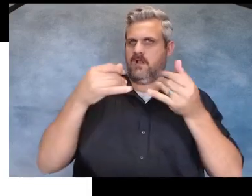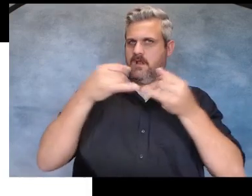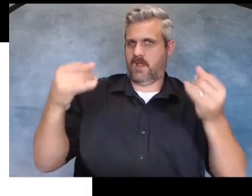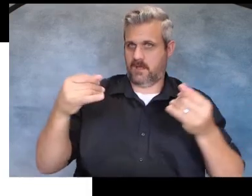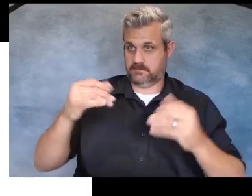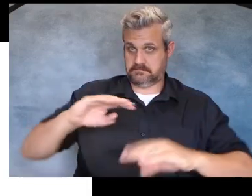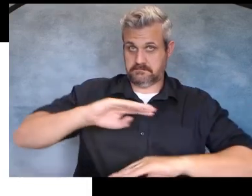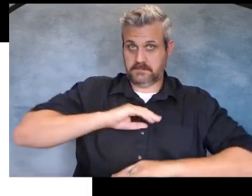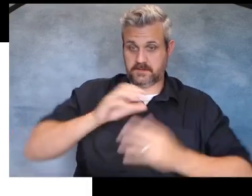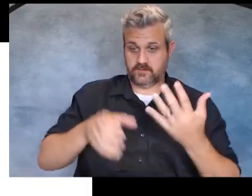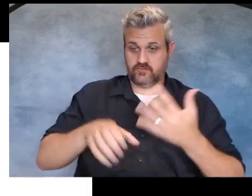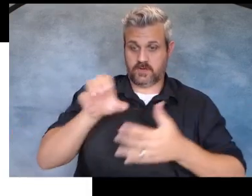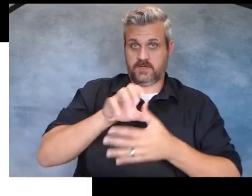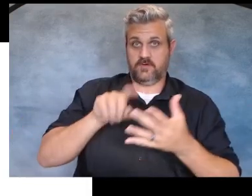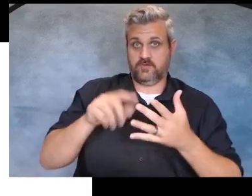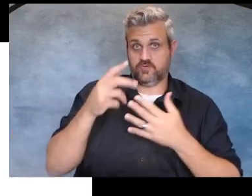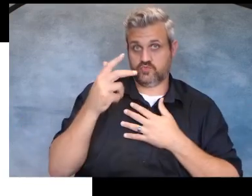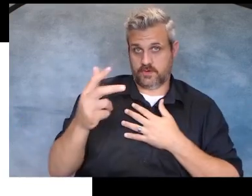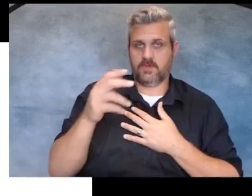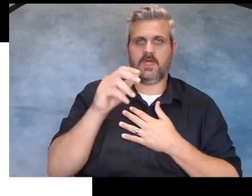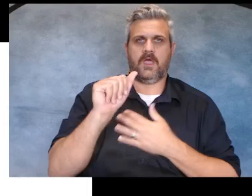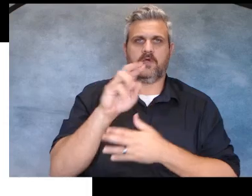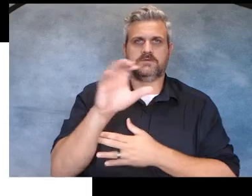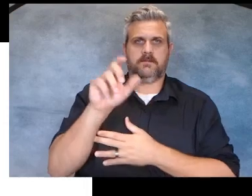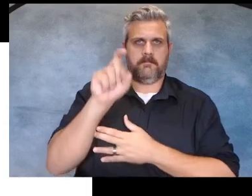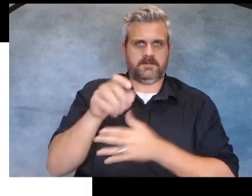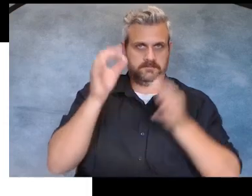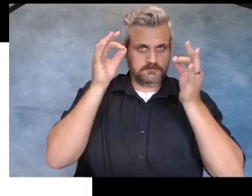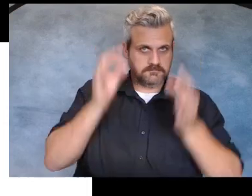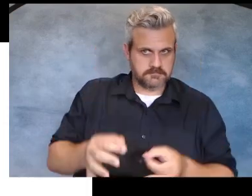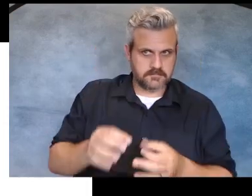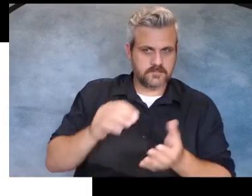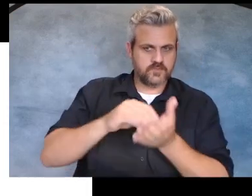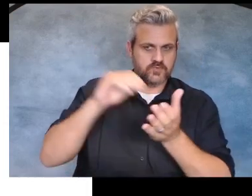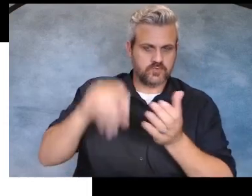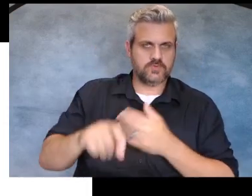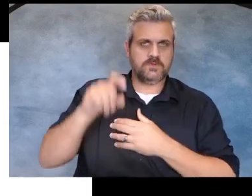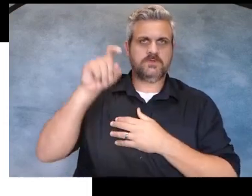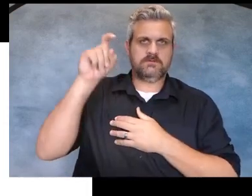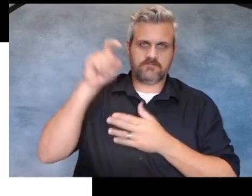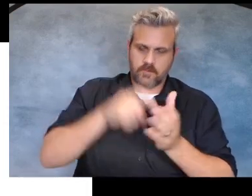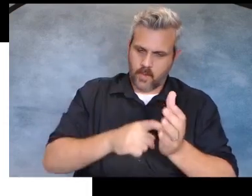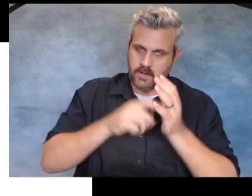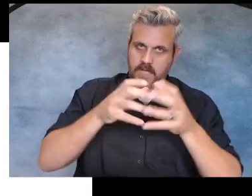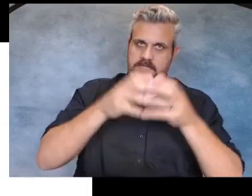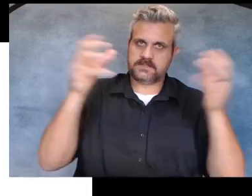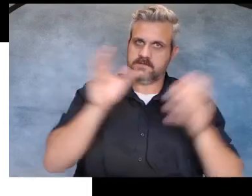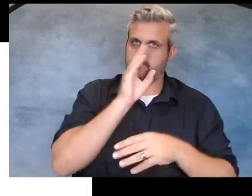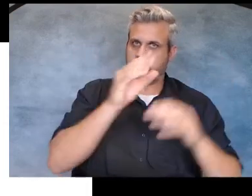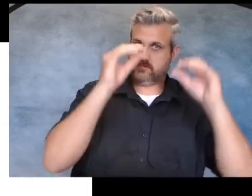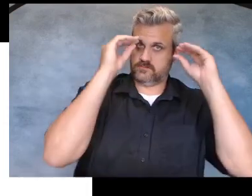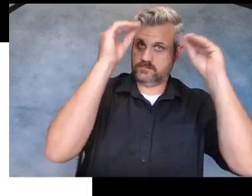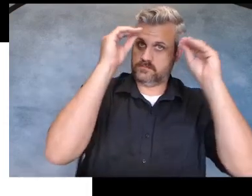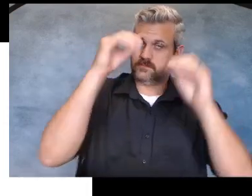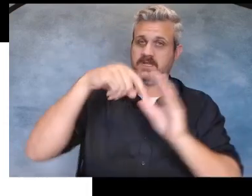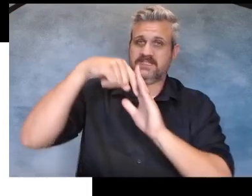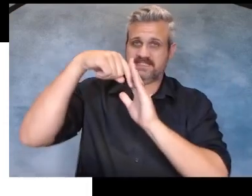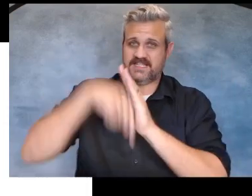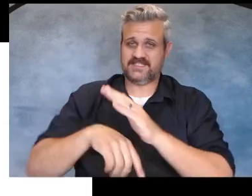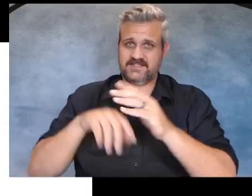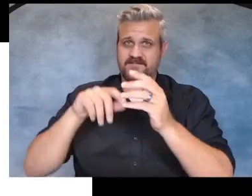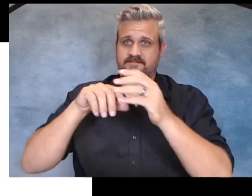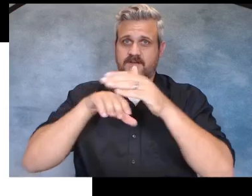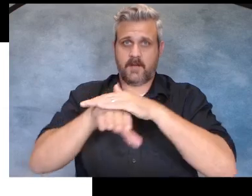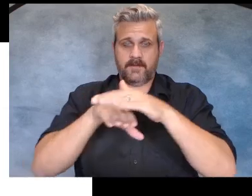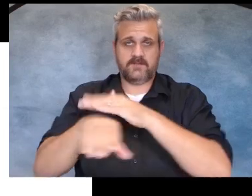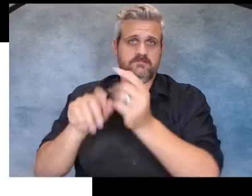meet criteria 3, the ARC must determine the student requires extensive direct instruction and intensive